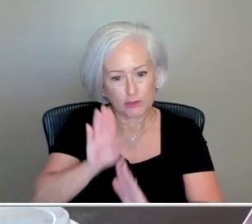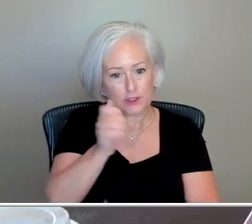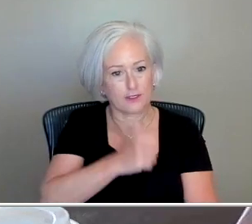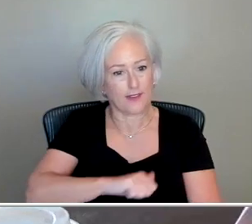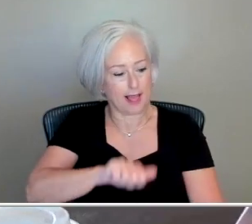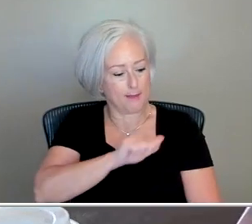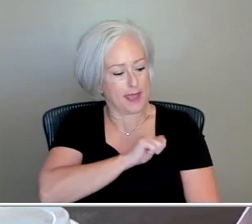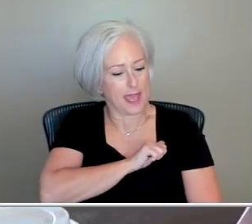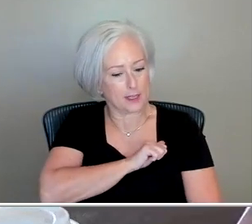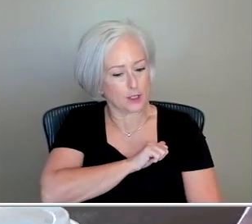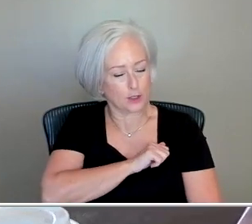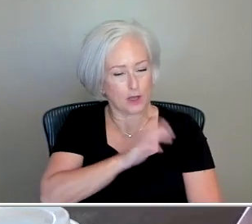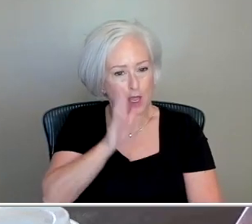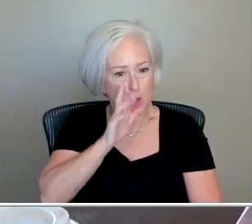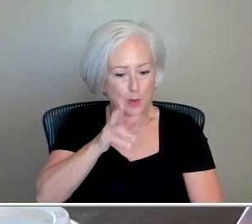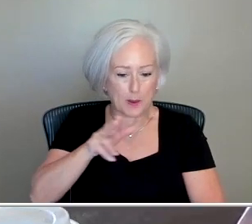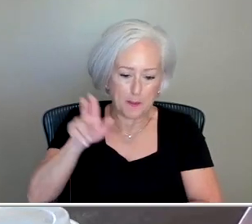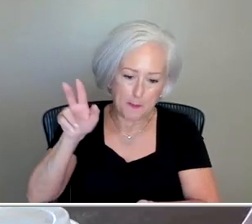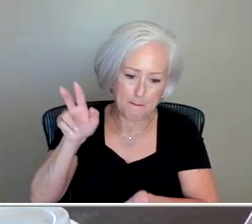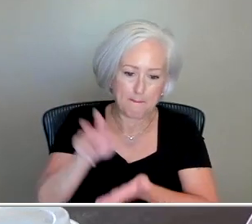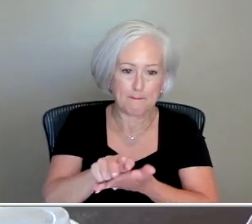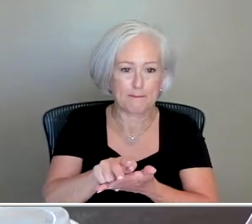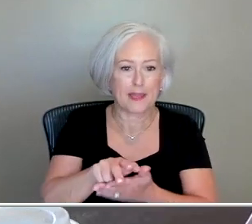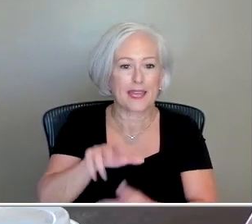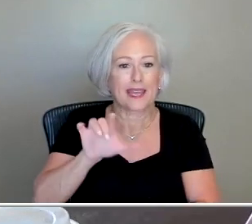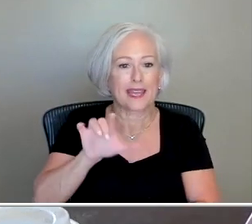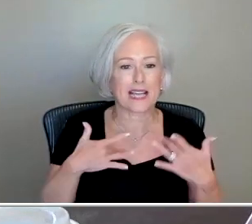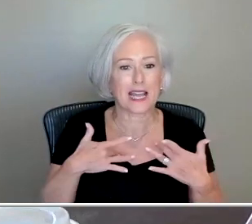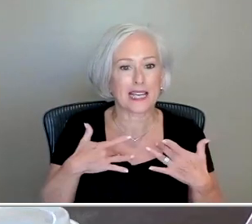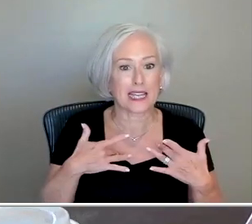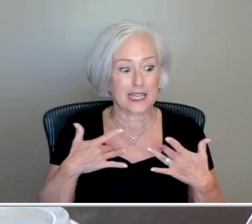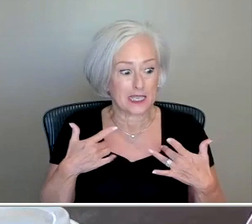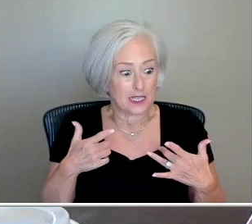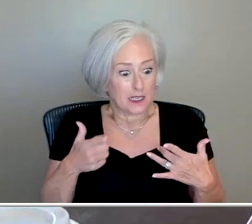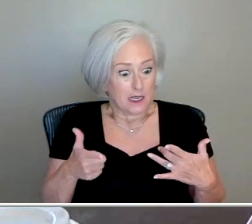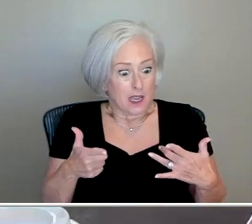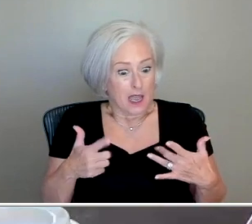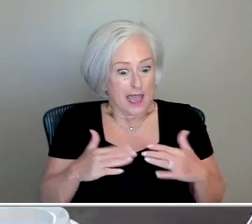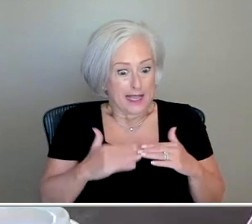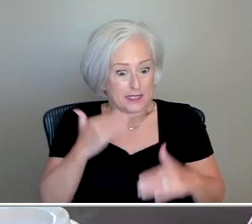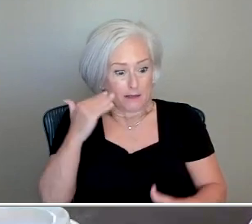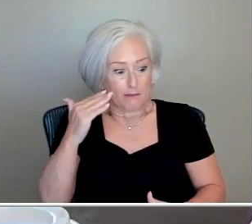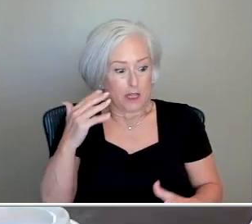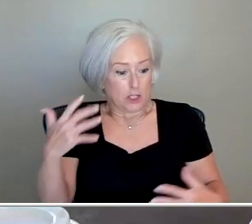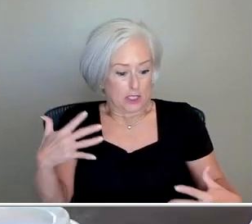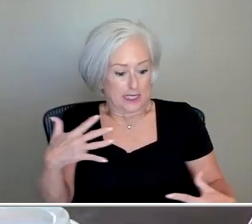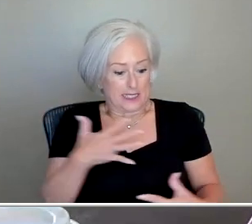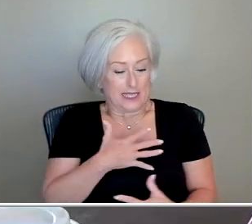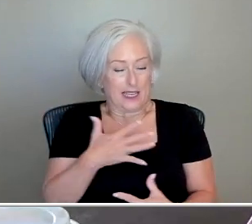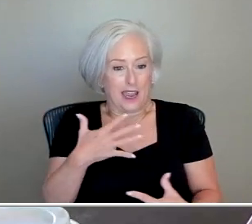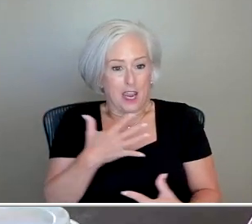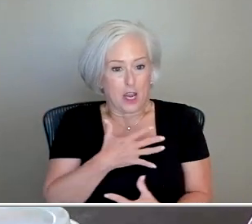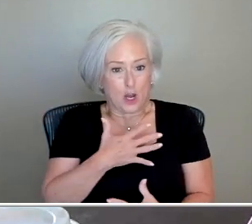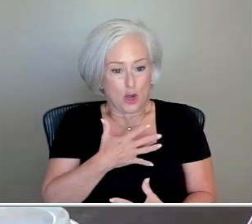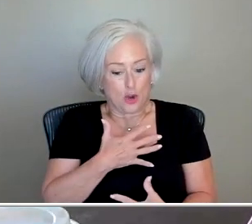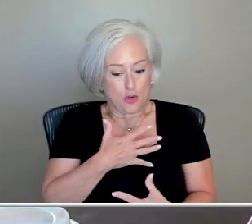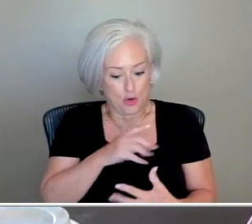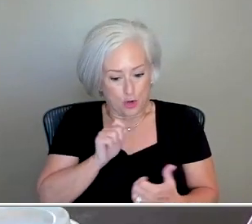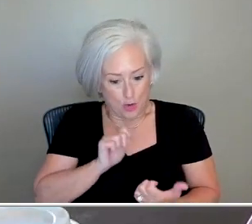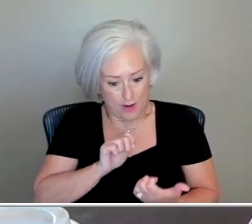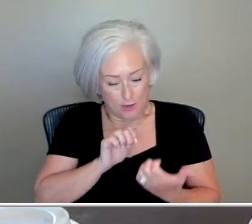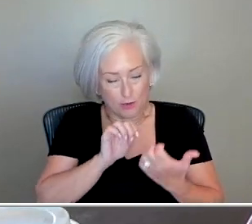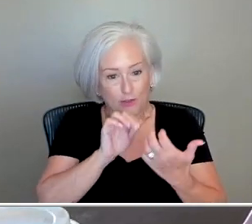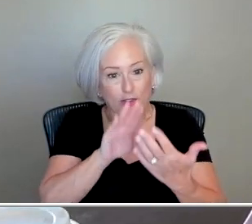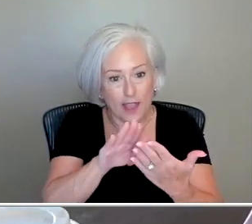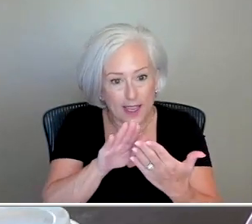this was going to be exciting. And as scared as you can be about some things and facing your fears, you can also be excited